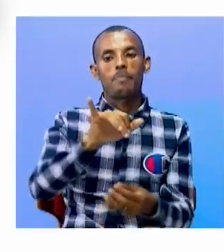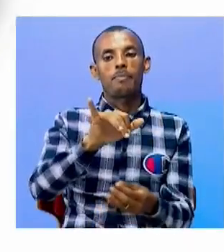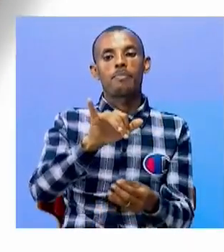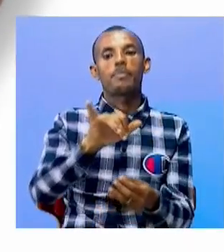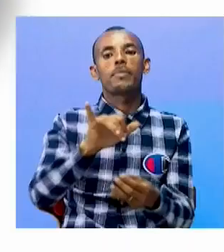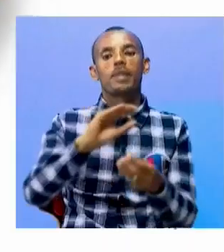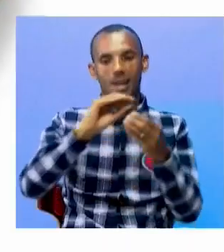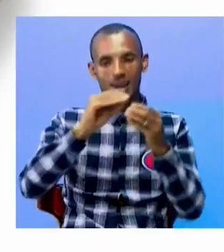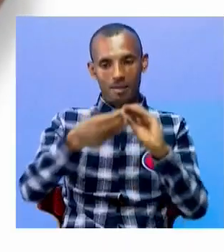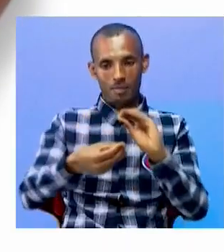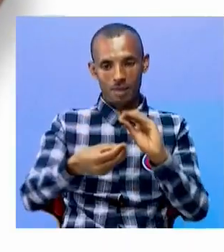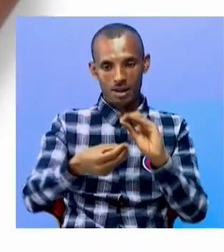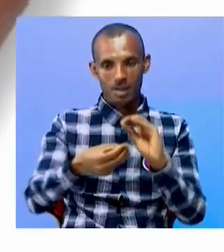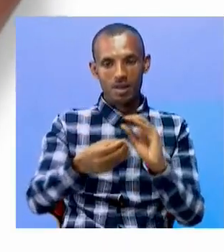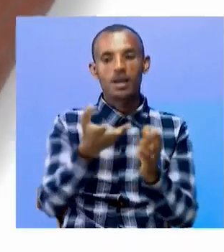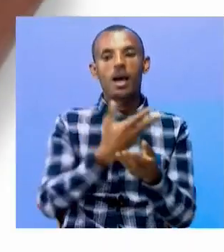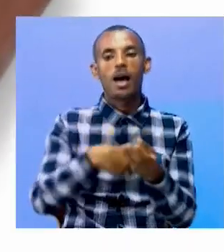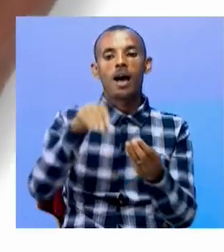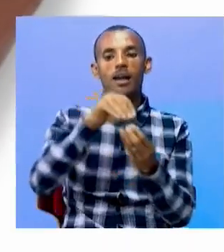adding the same